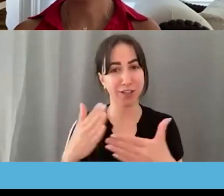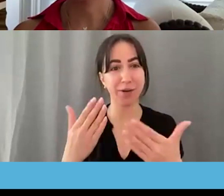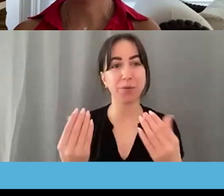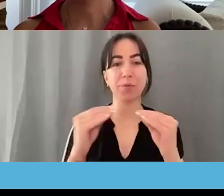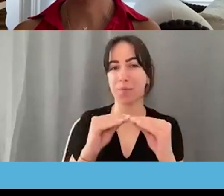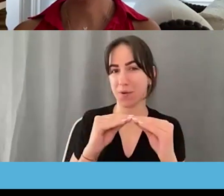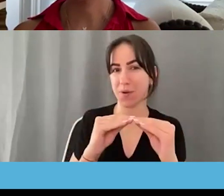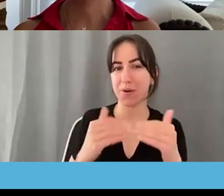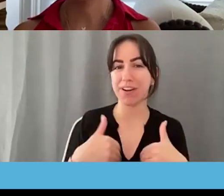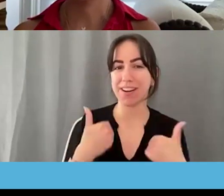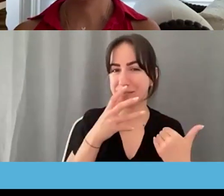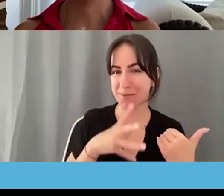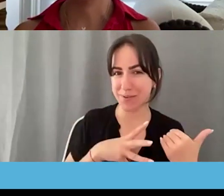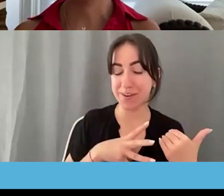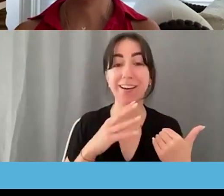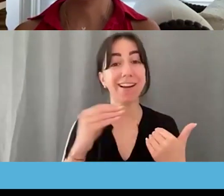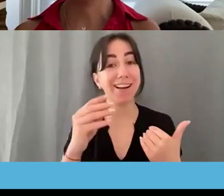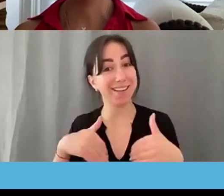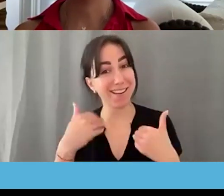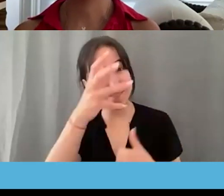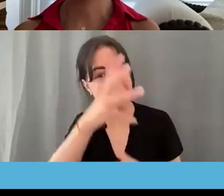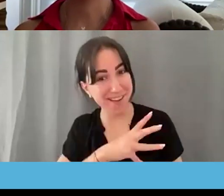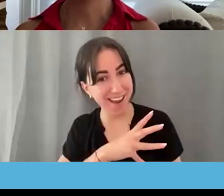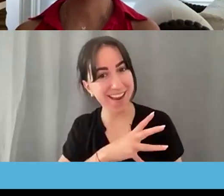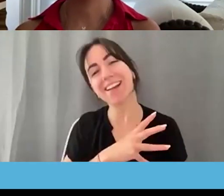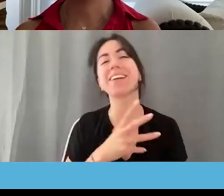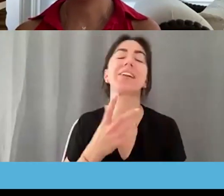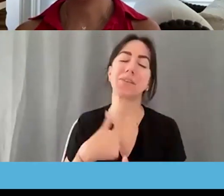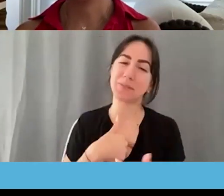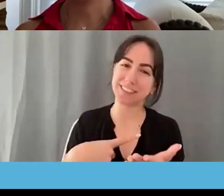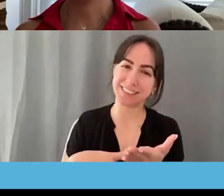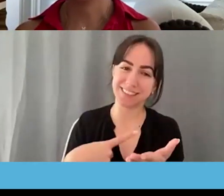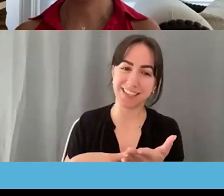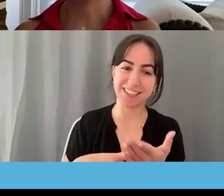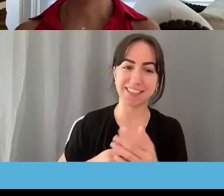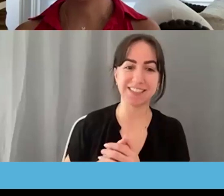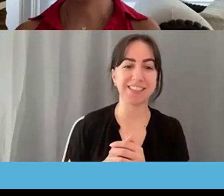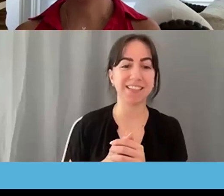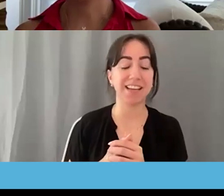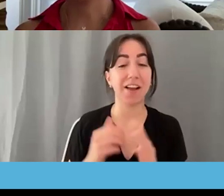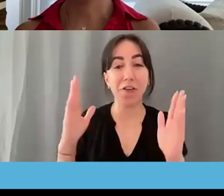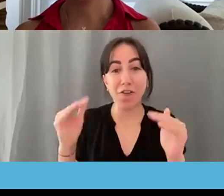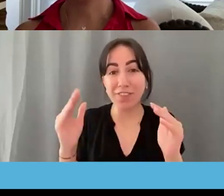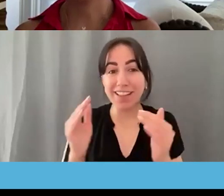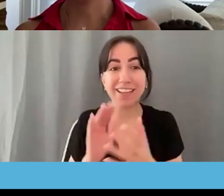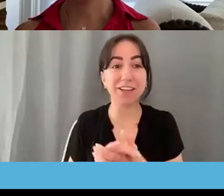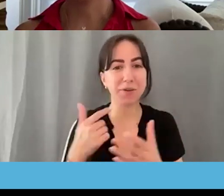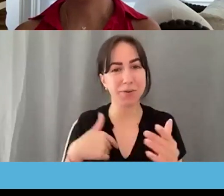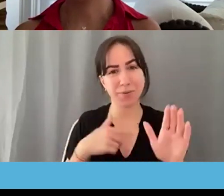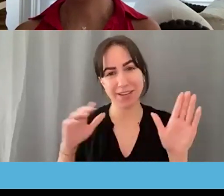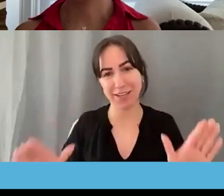and more young women and young men, as we discussed. And hopefully we will